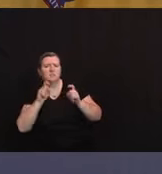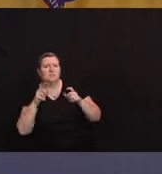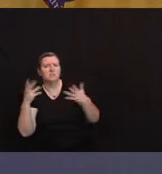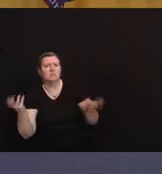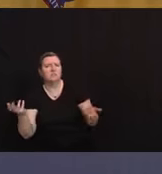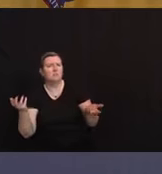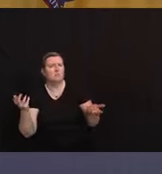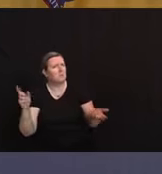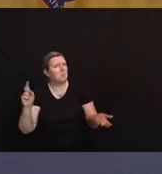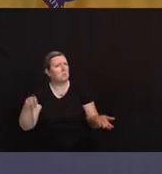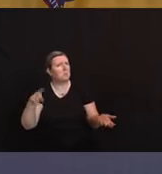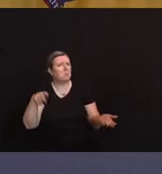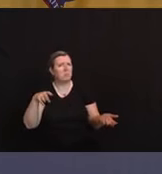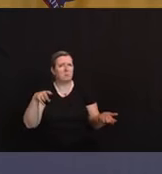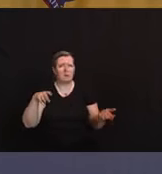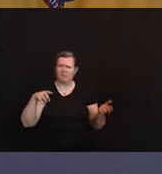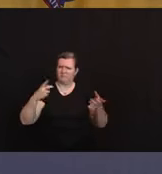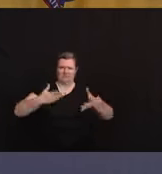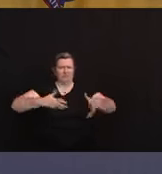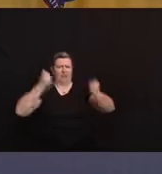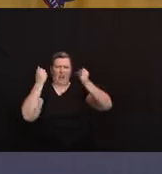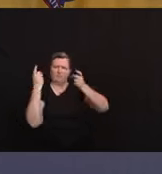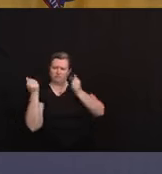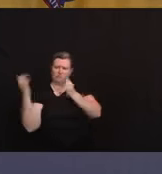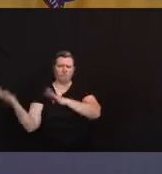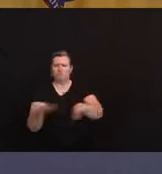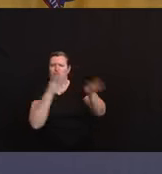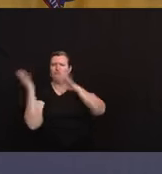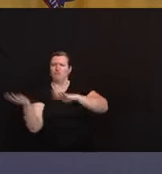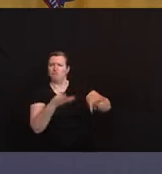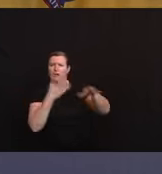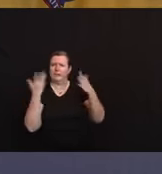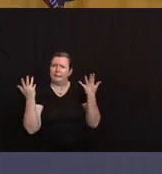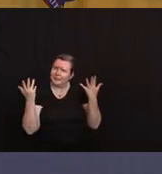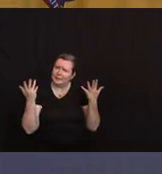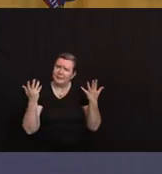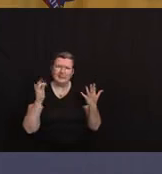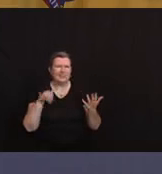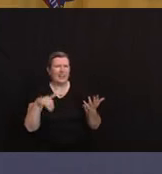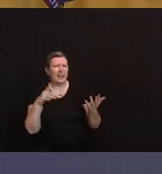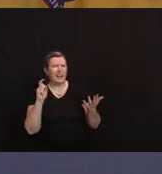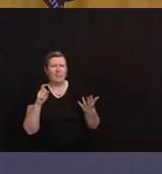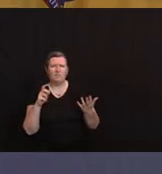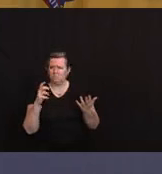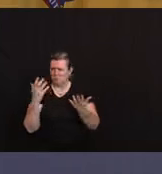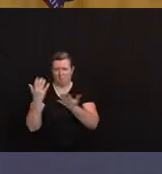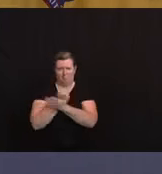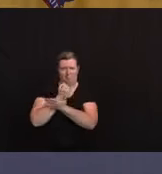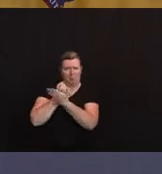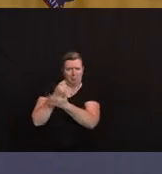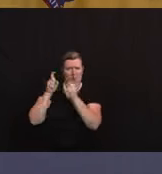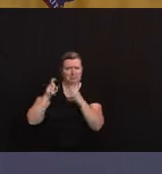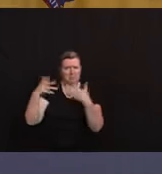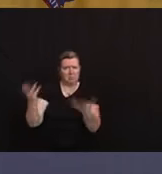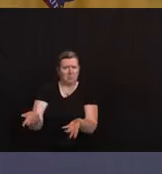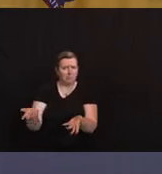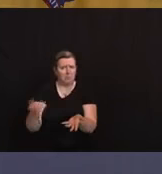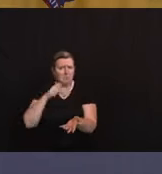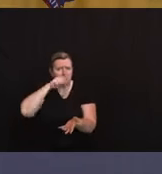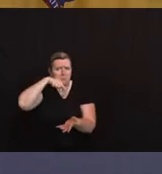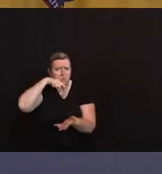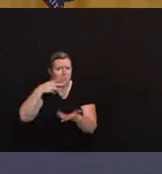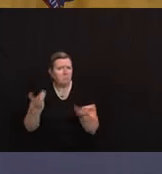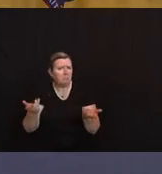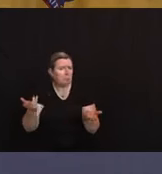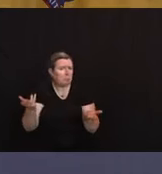accurate test. If people want this kind of test, wouldn't this be the time for us to try to use it? Do we know